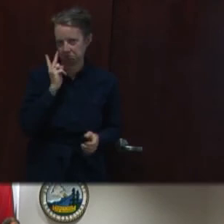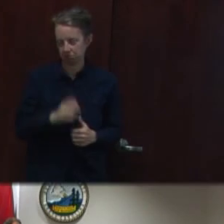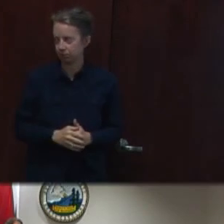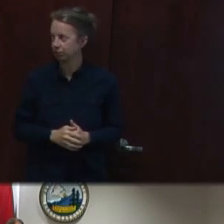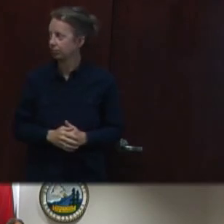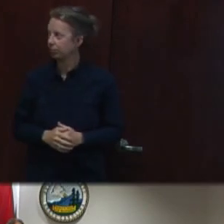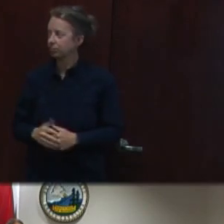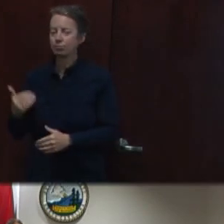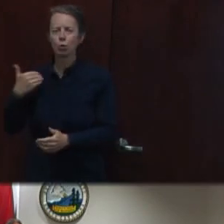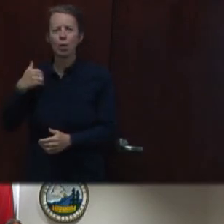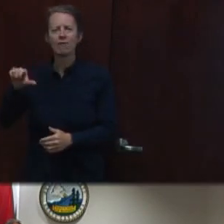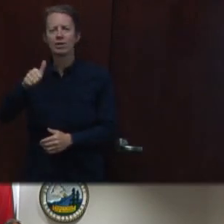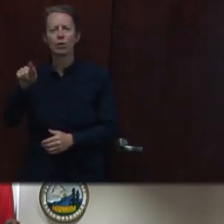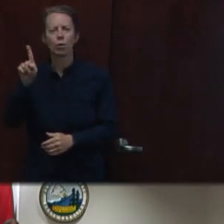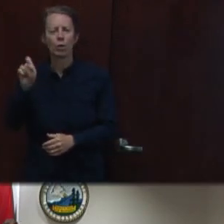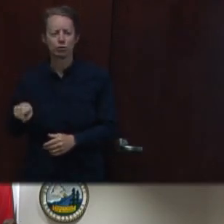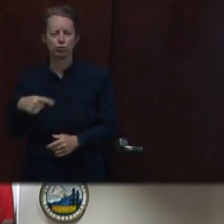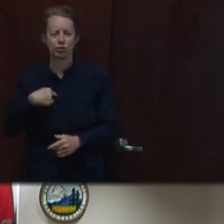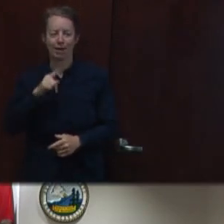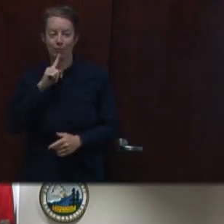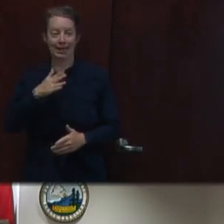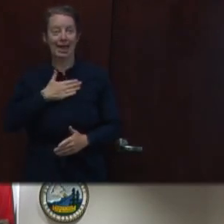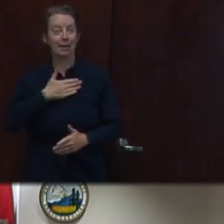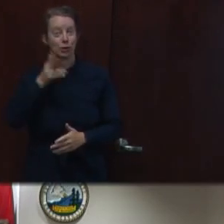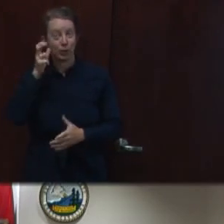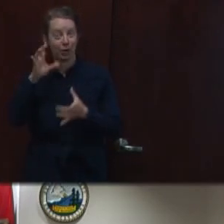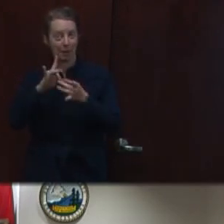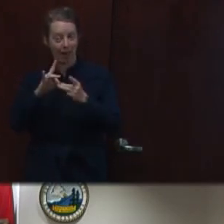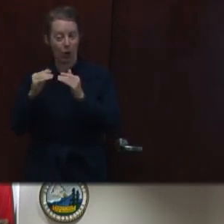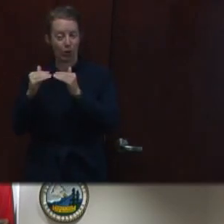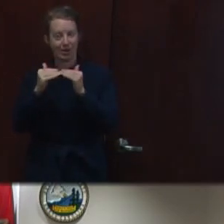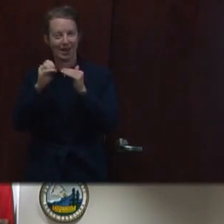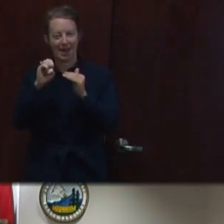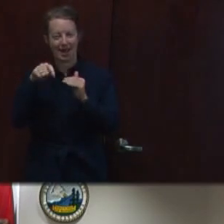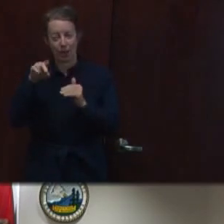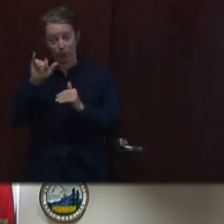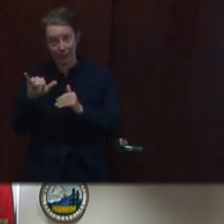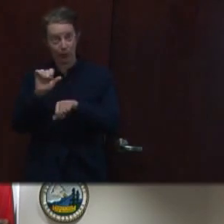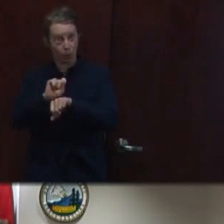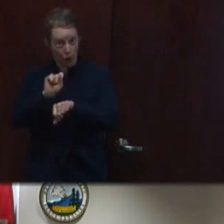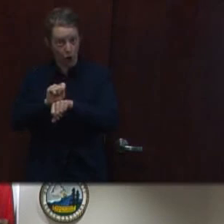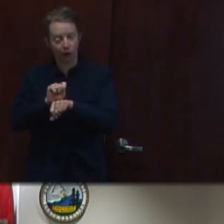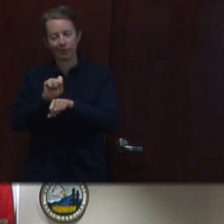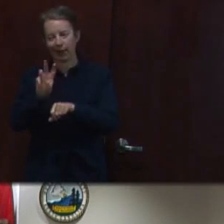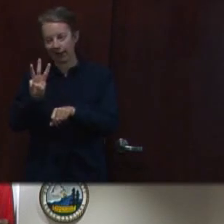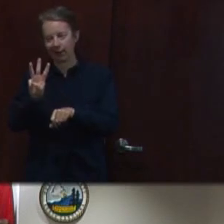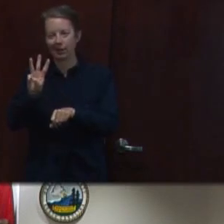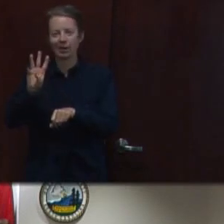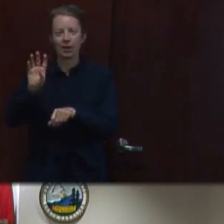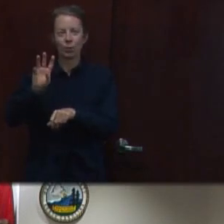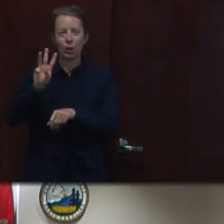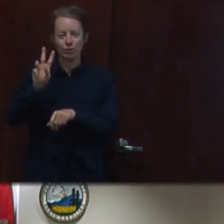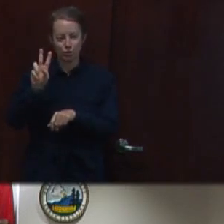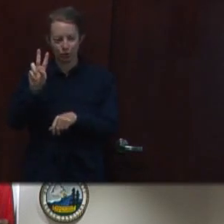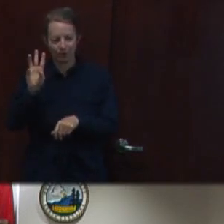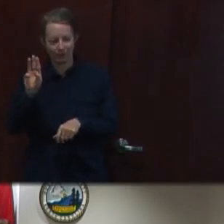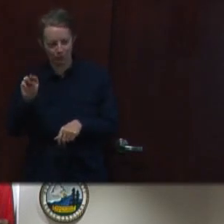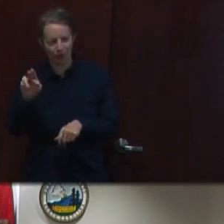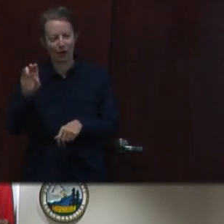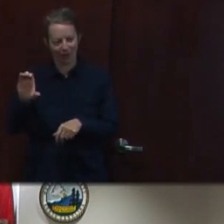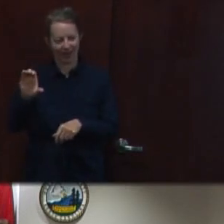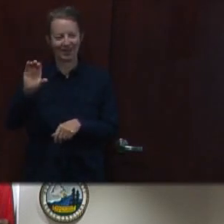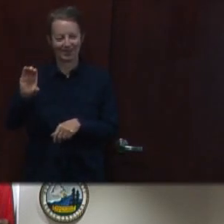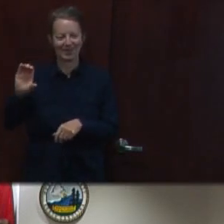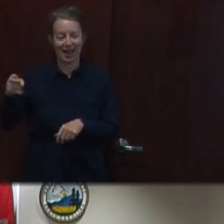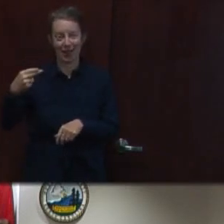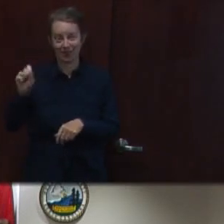I'm really pleased to hear about the equity work in particular, and I think with Winches and Appalachian Health hopefully coming online soon, that will start to address some of those